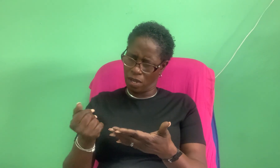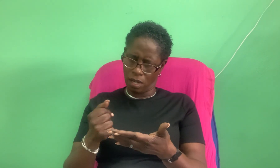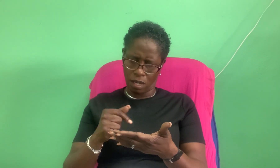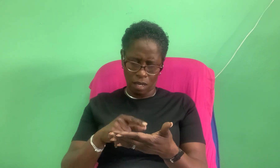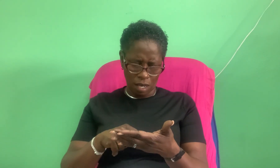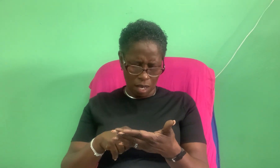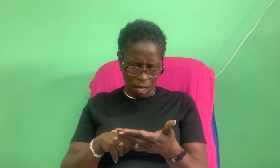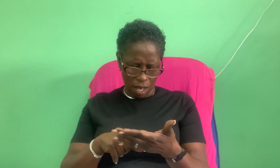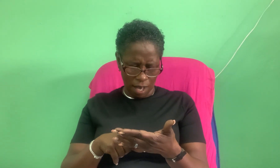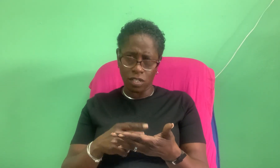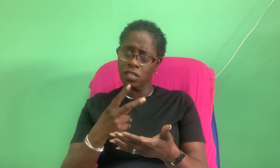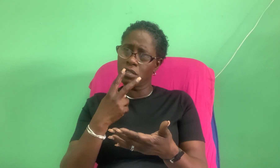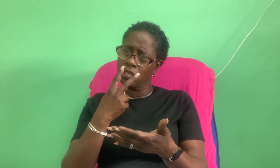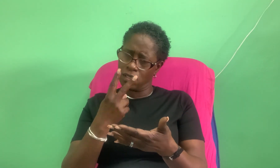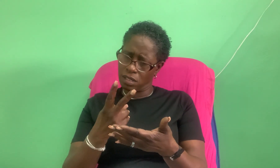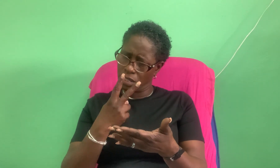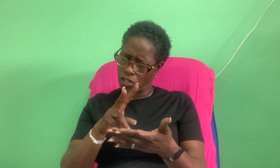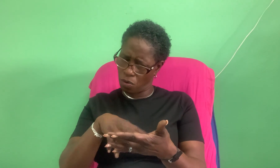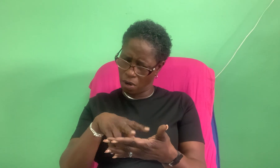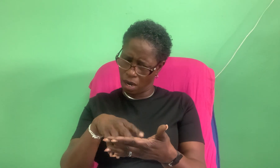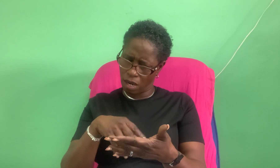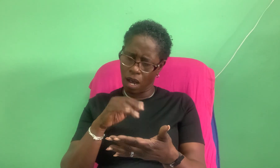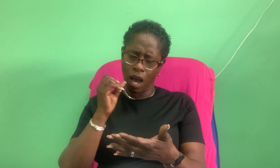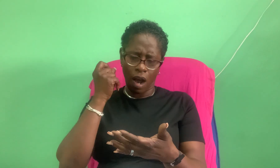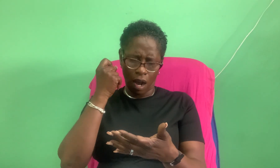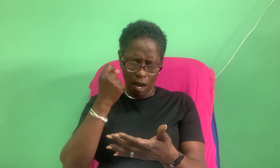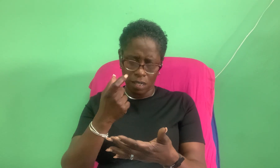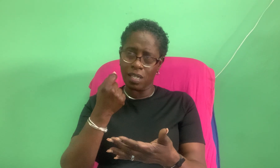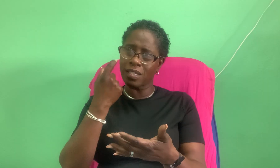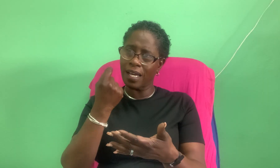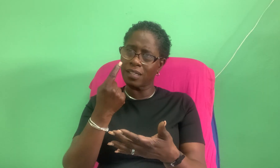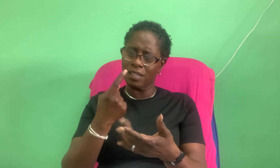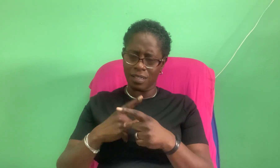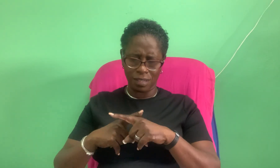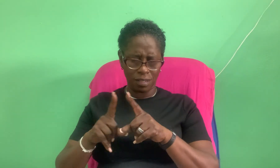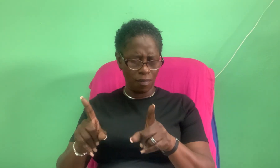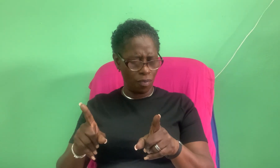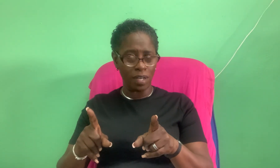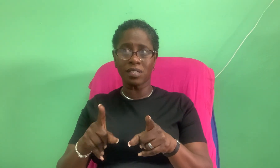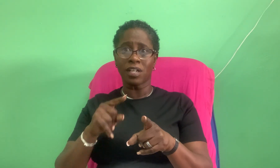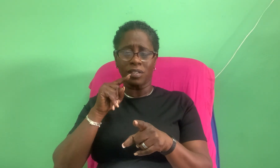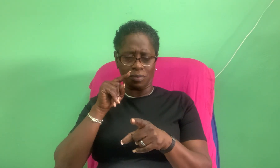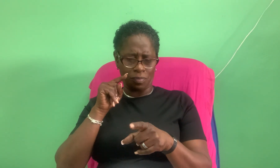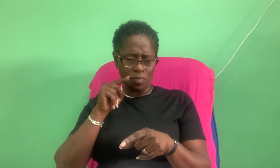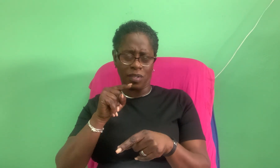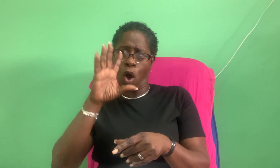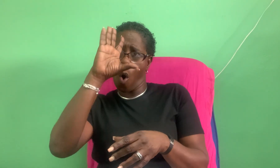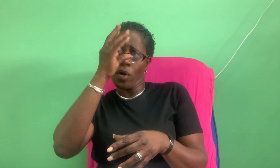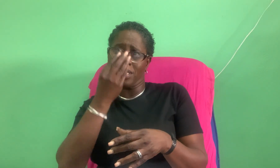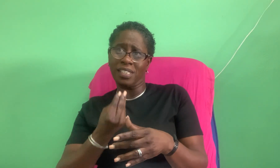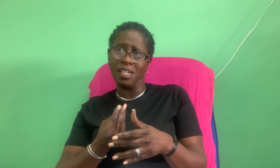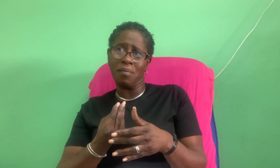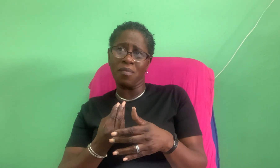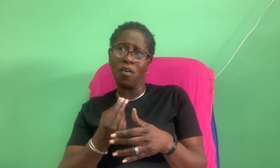in Nature magazine that came out a few years ago that really broke down the differences in how autism presents in women from how